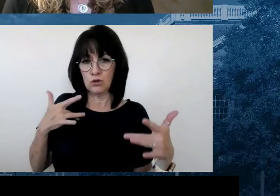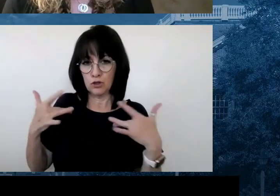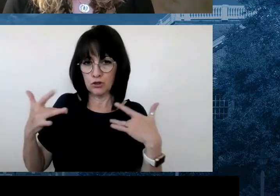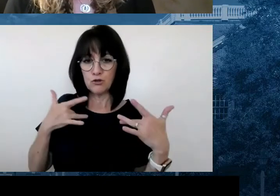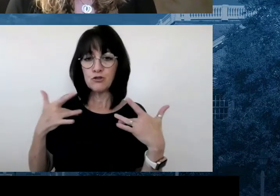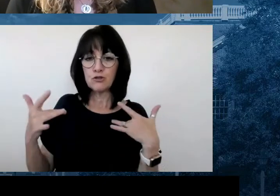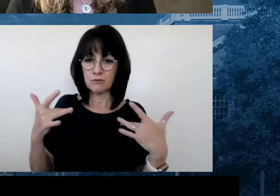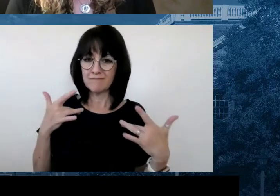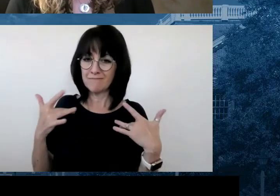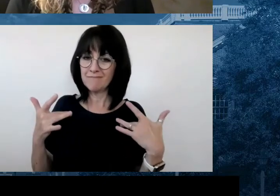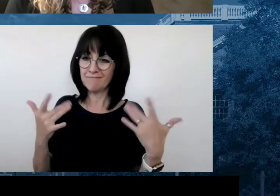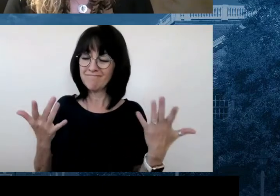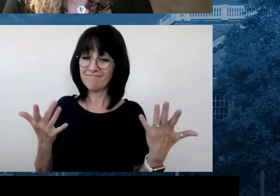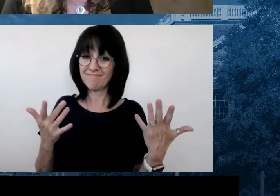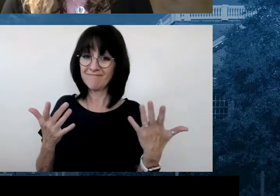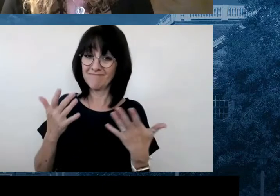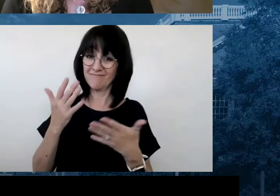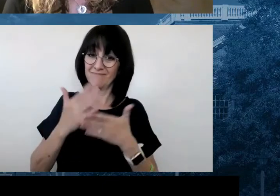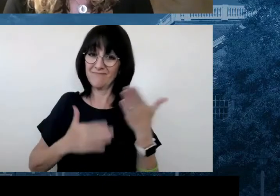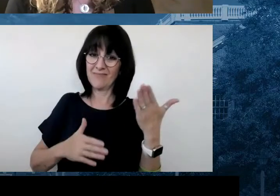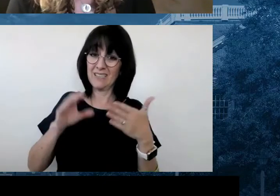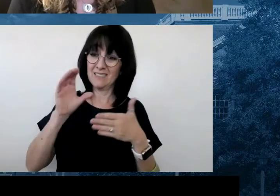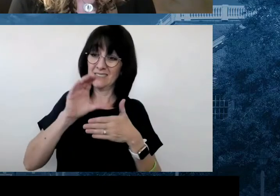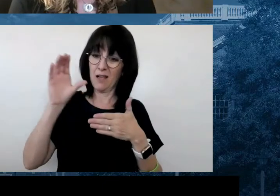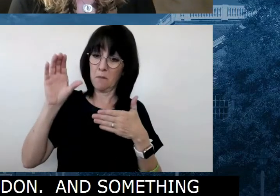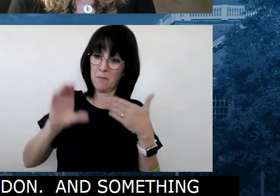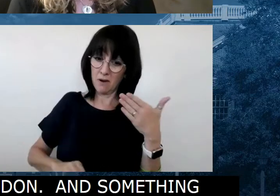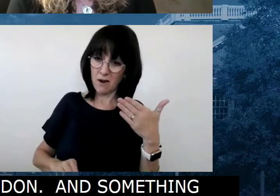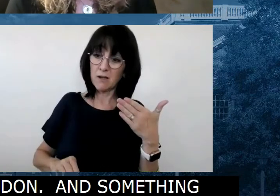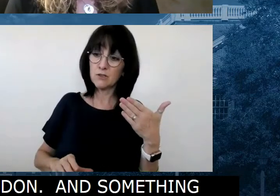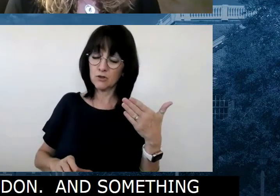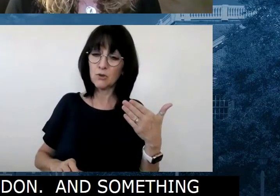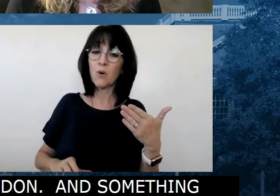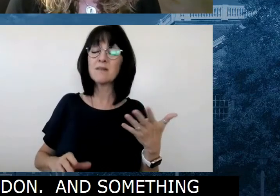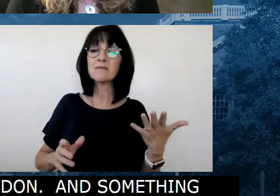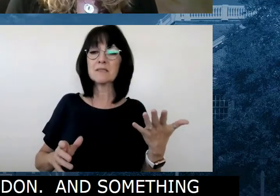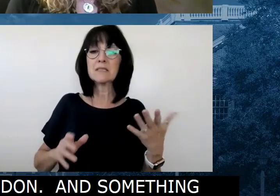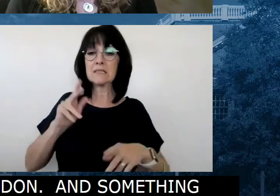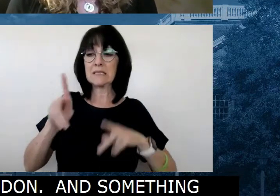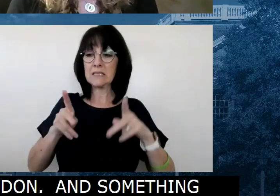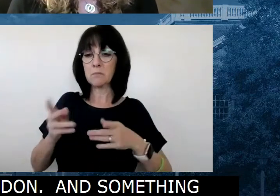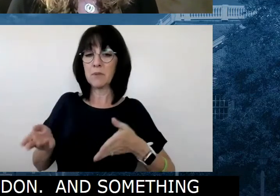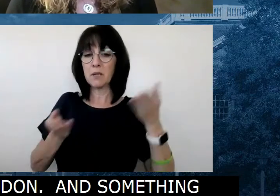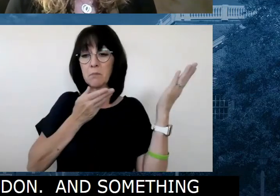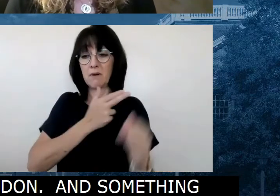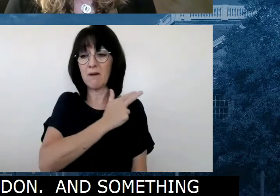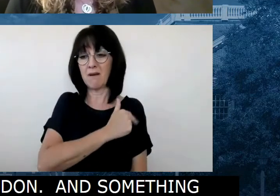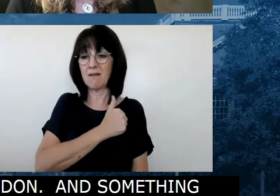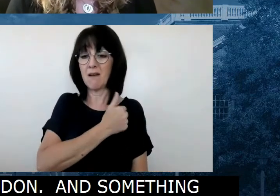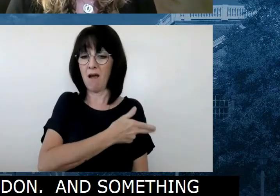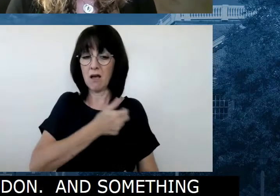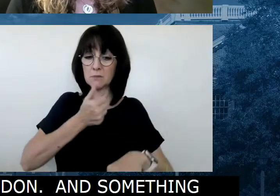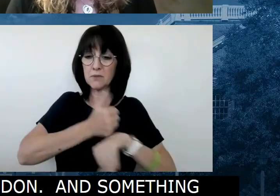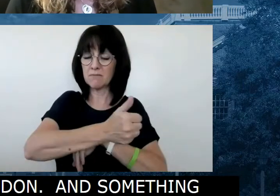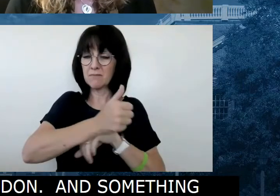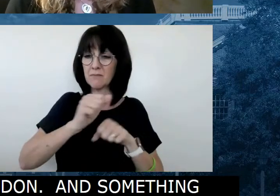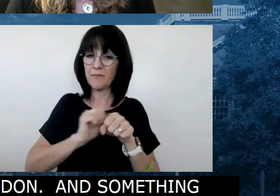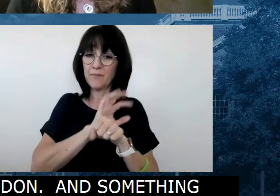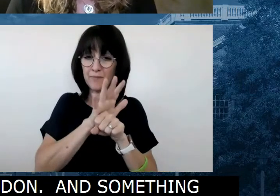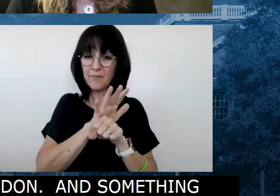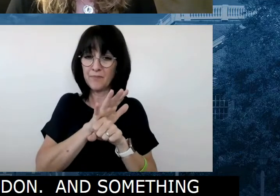the significant consequences of death and hospitalization for COVID, but we're learning more and more that even people